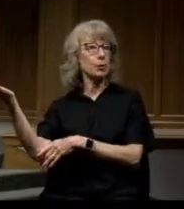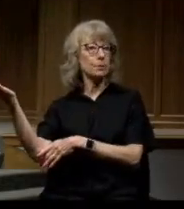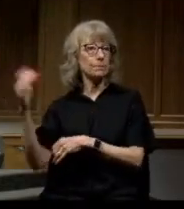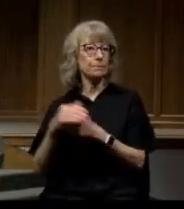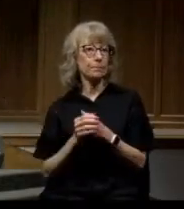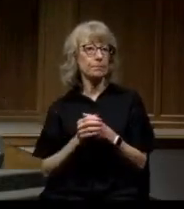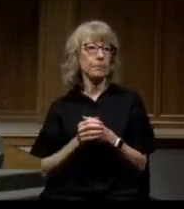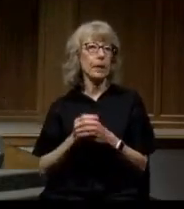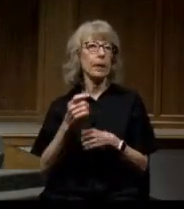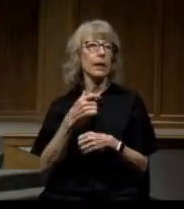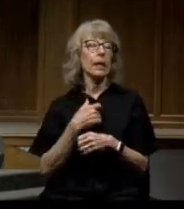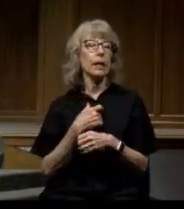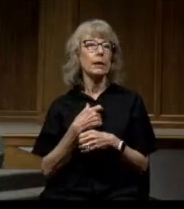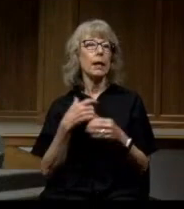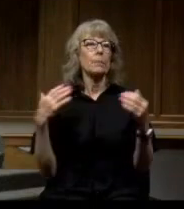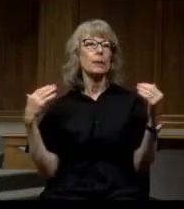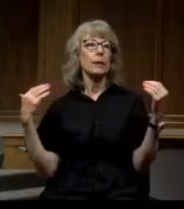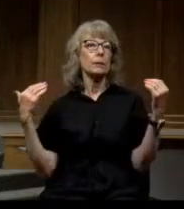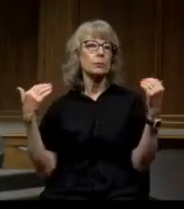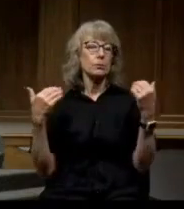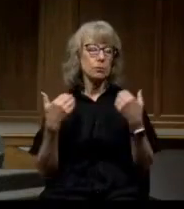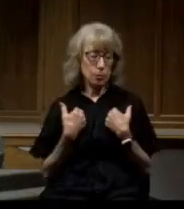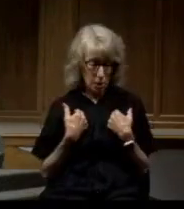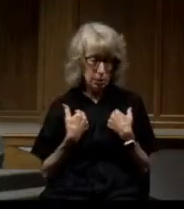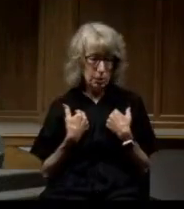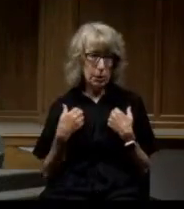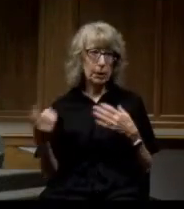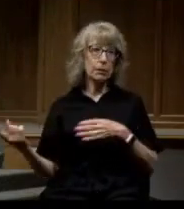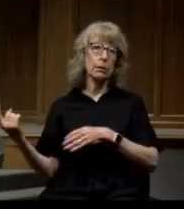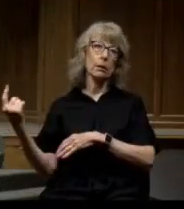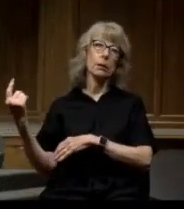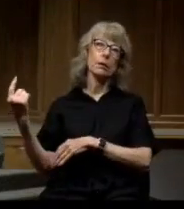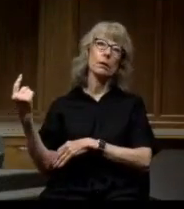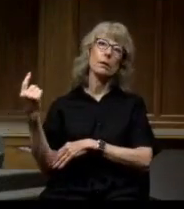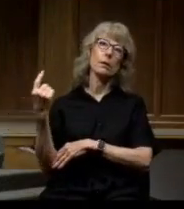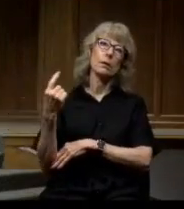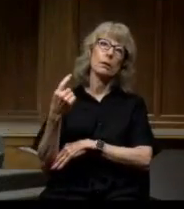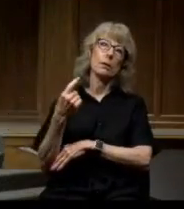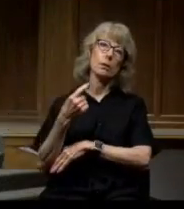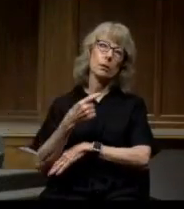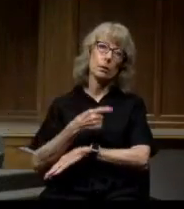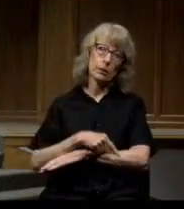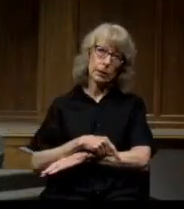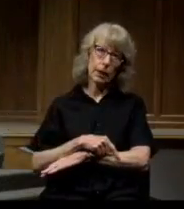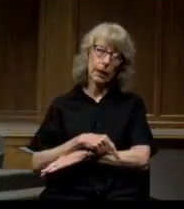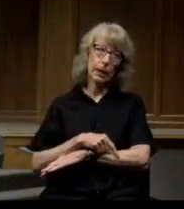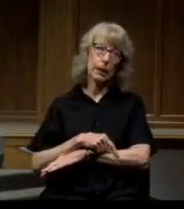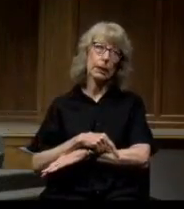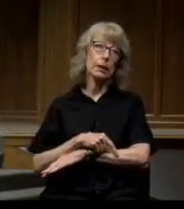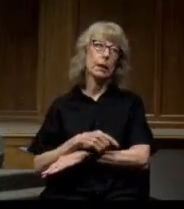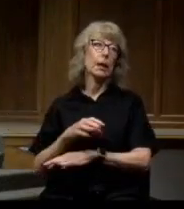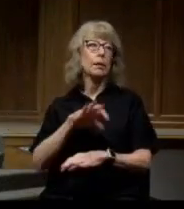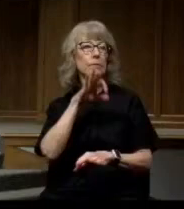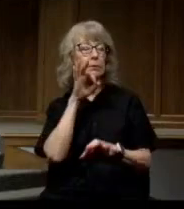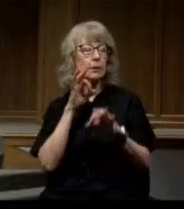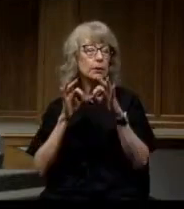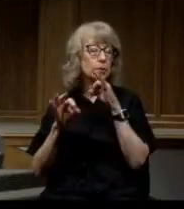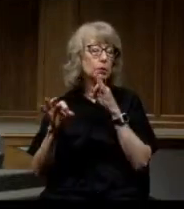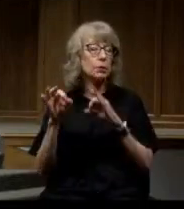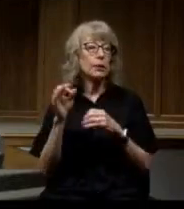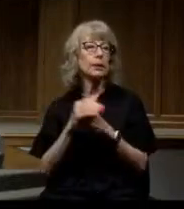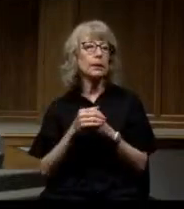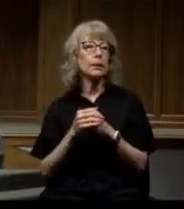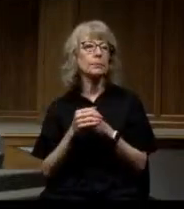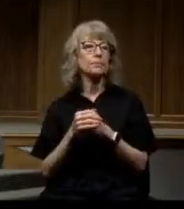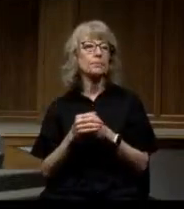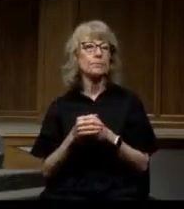only time of the entire day when I have just like 2 to 3 minutes to communicate to Mary, and I'm so frustrated that I remember